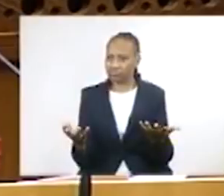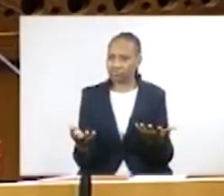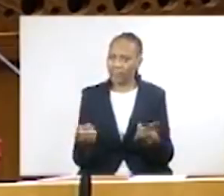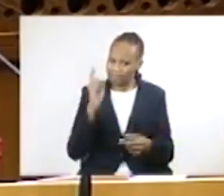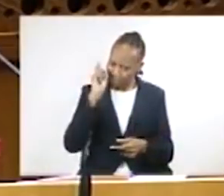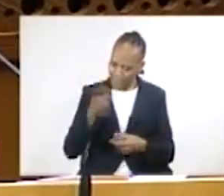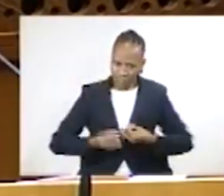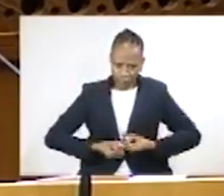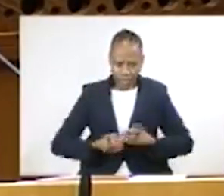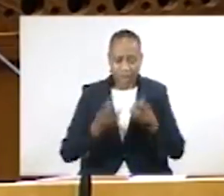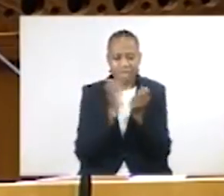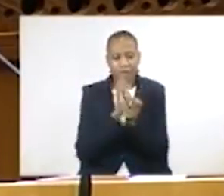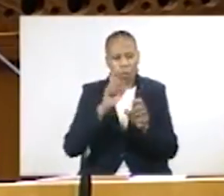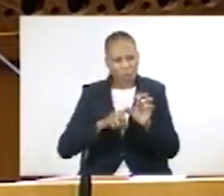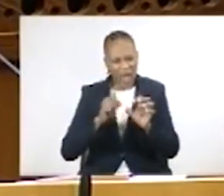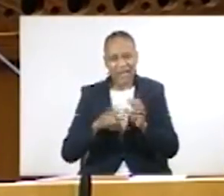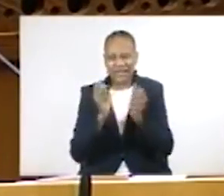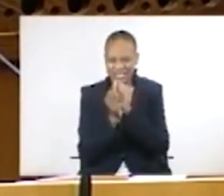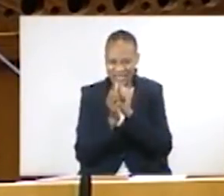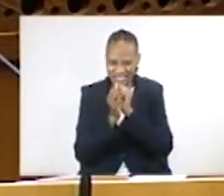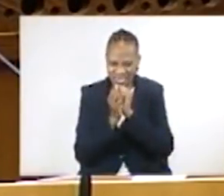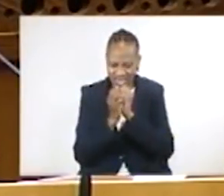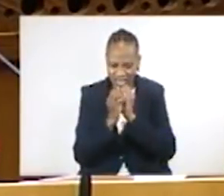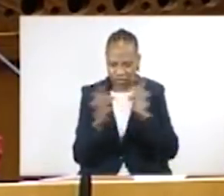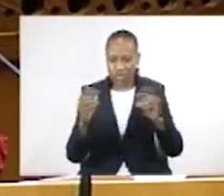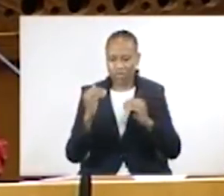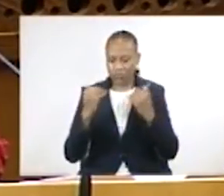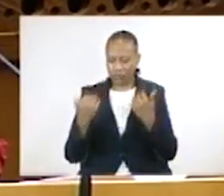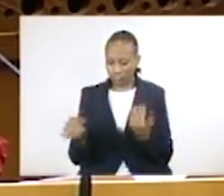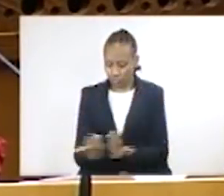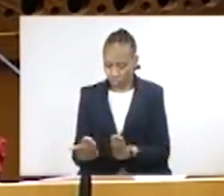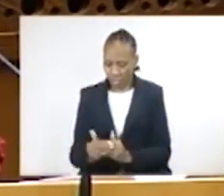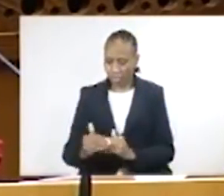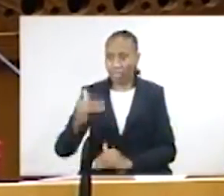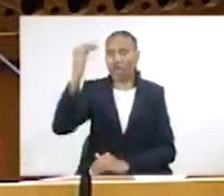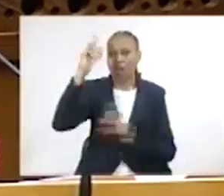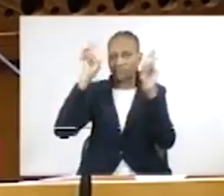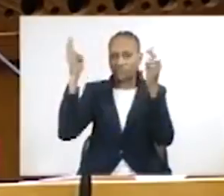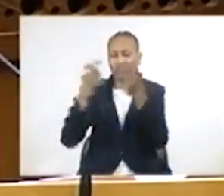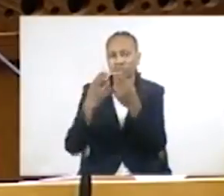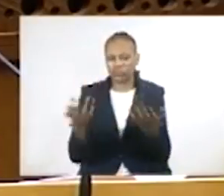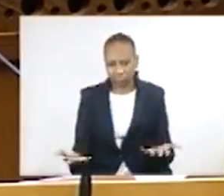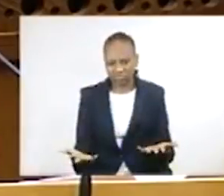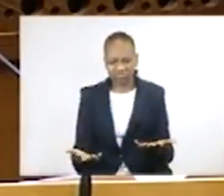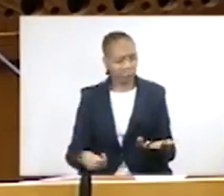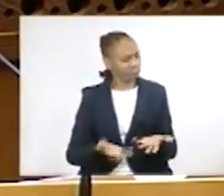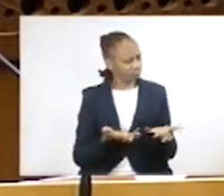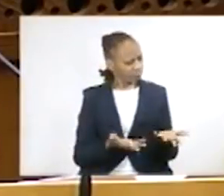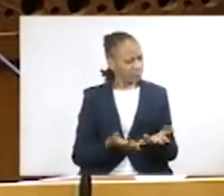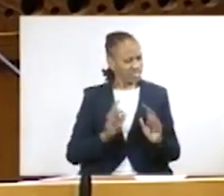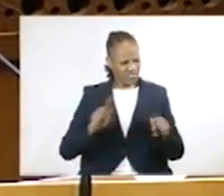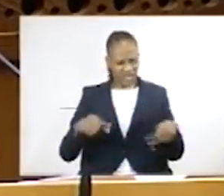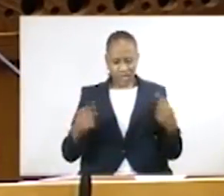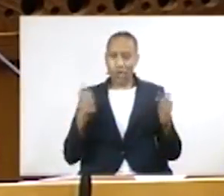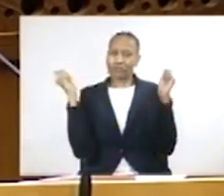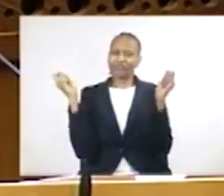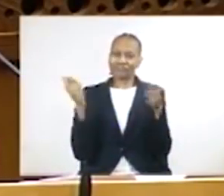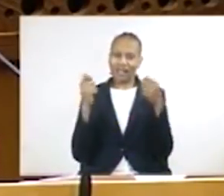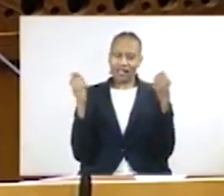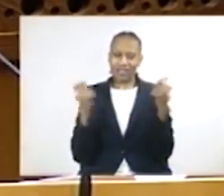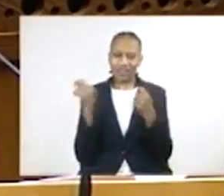compensation. You must be prepared to nationalize the mines, the banks, and other strategic sectors of the